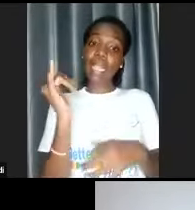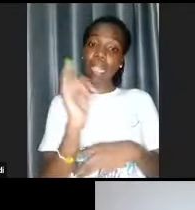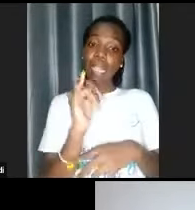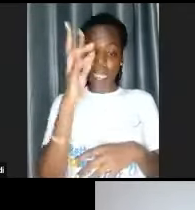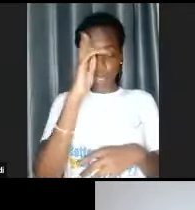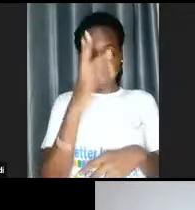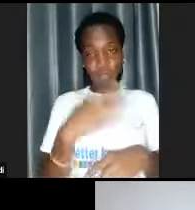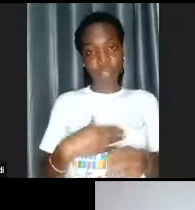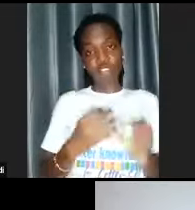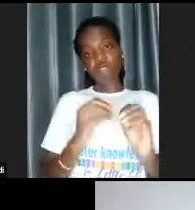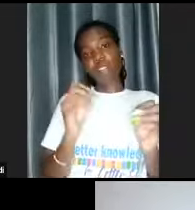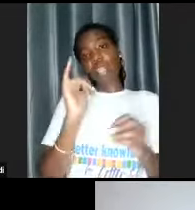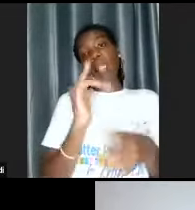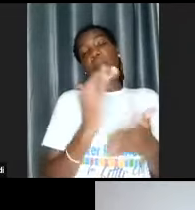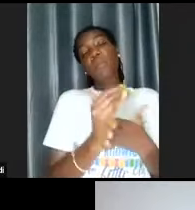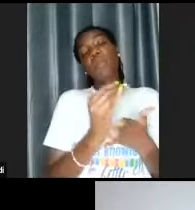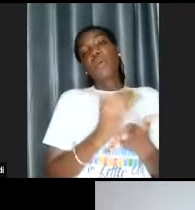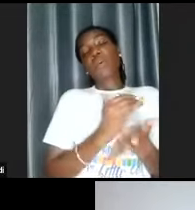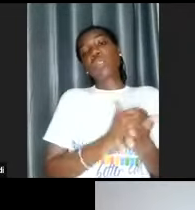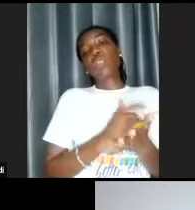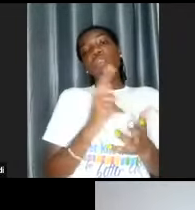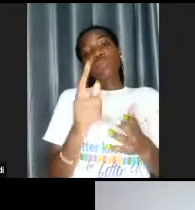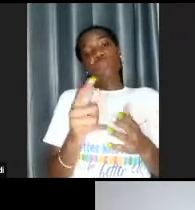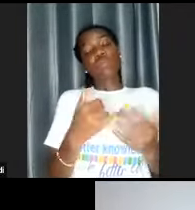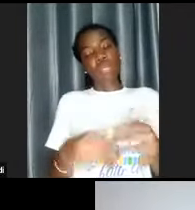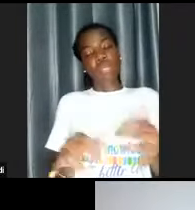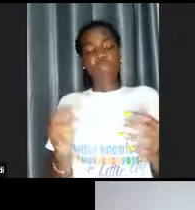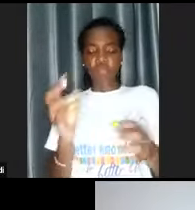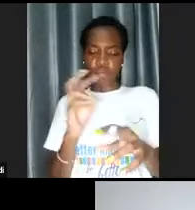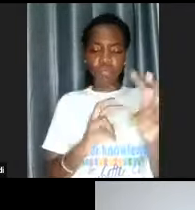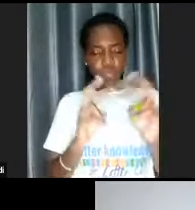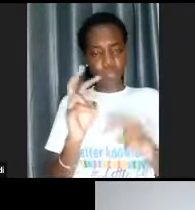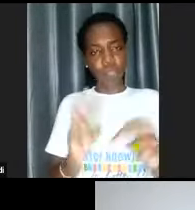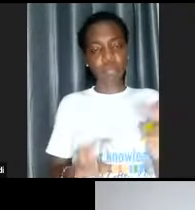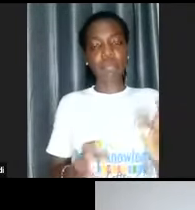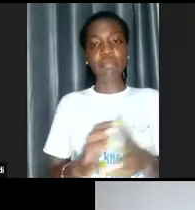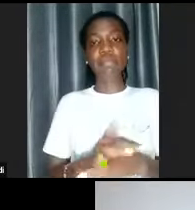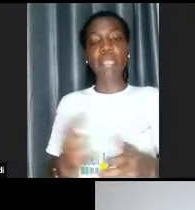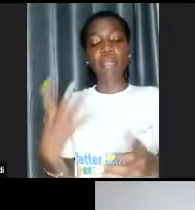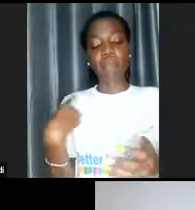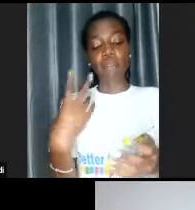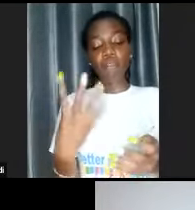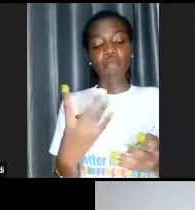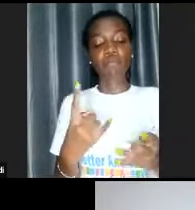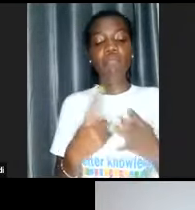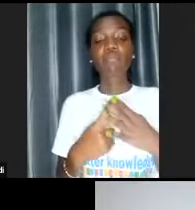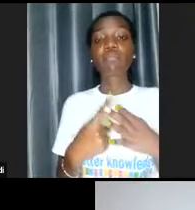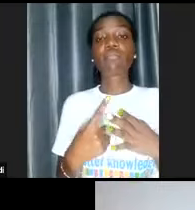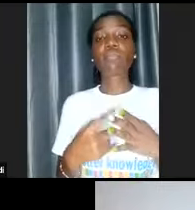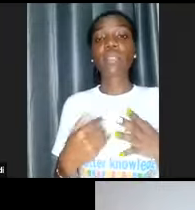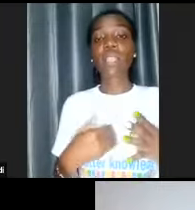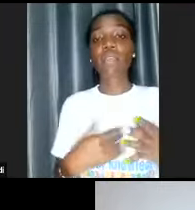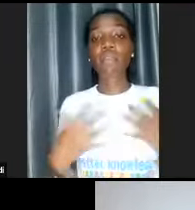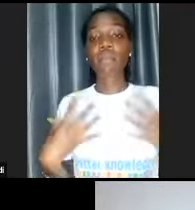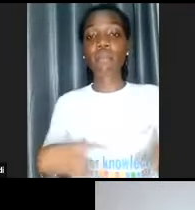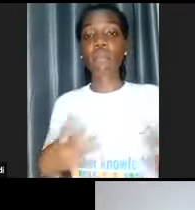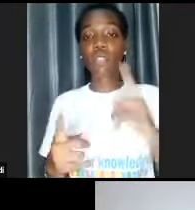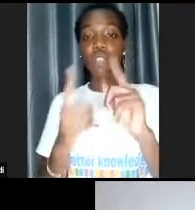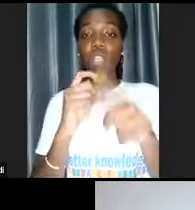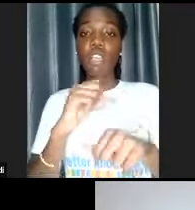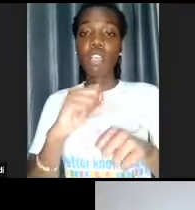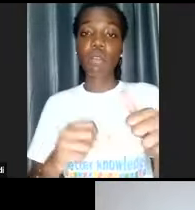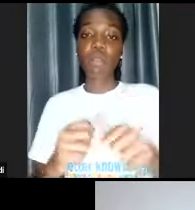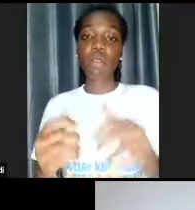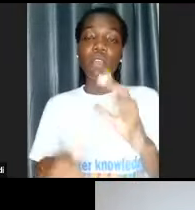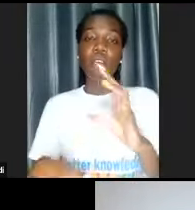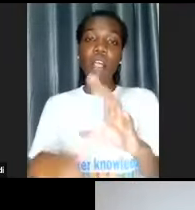That's not your purpose. Journal them. Number 4, there are those things, of course, I talked about the external things in terms of that things. In